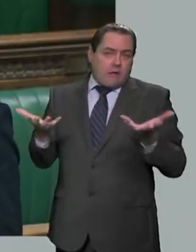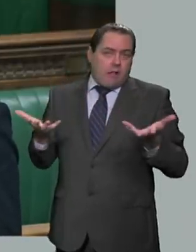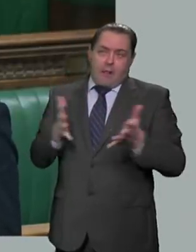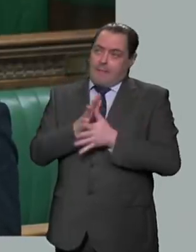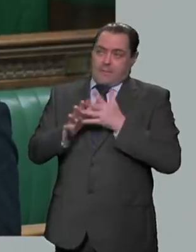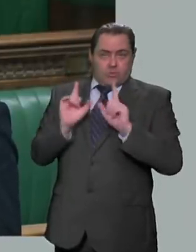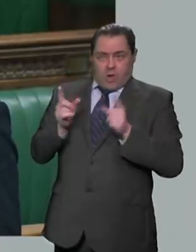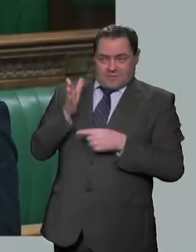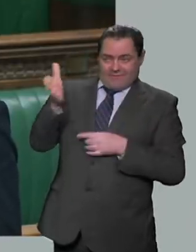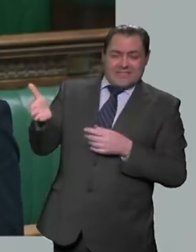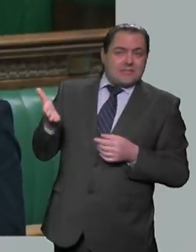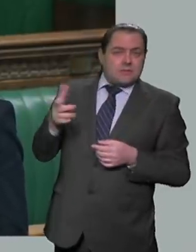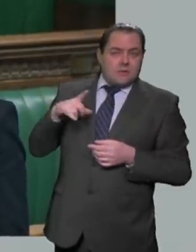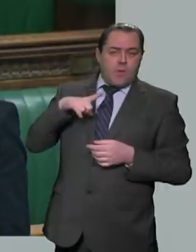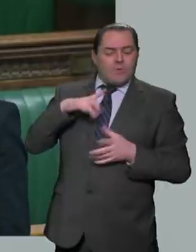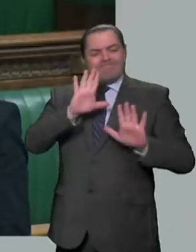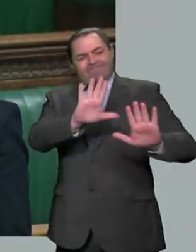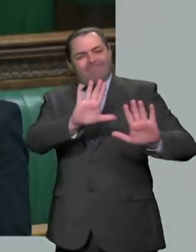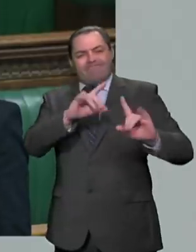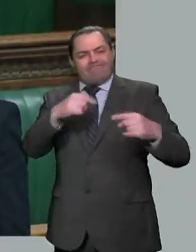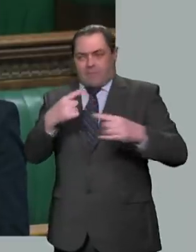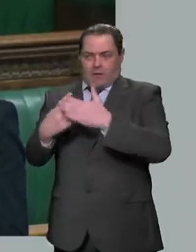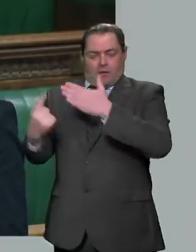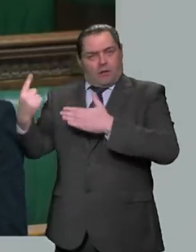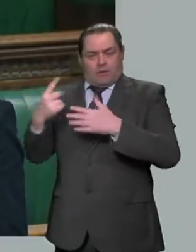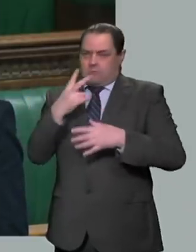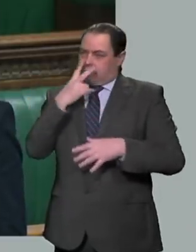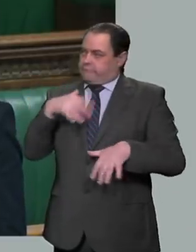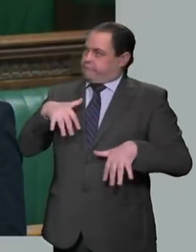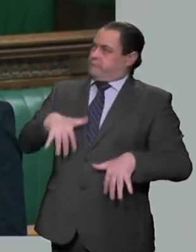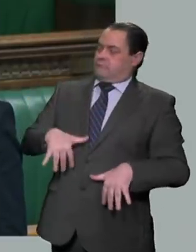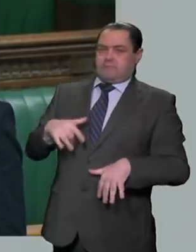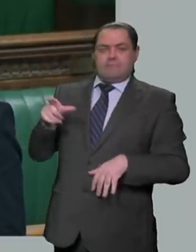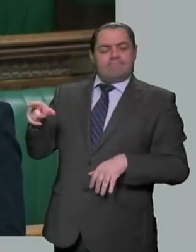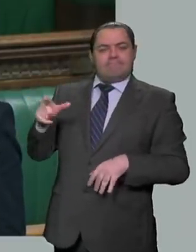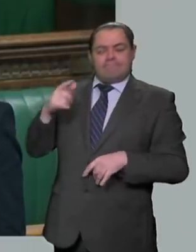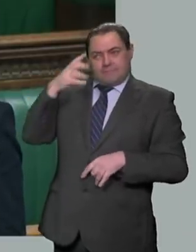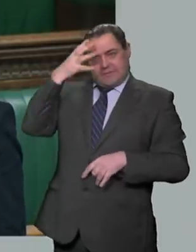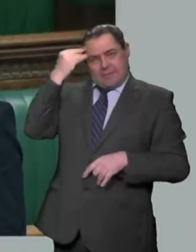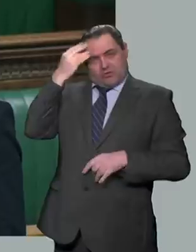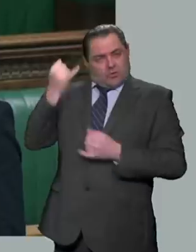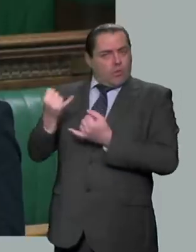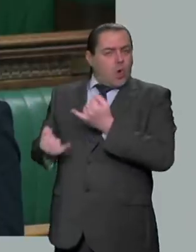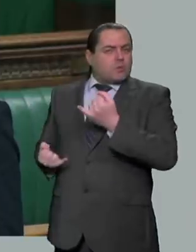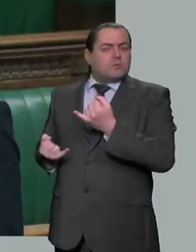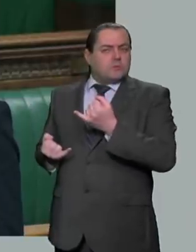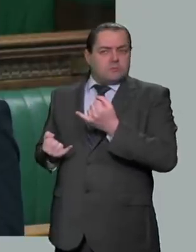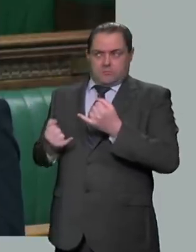minimal visits can be denied, leading to isolation and separation, which cause irreversible damage to